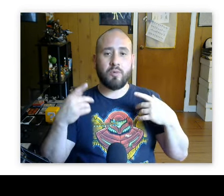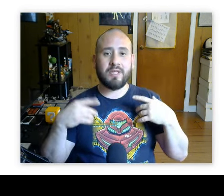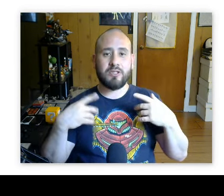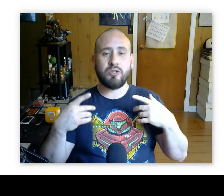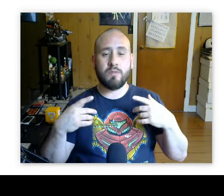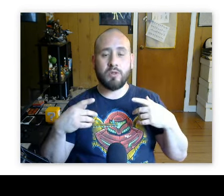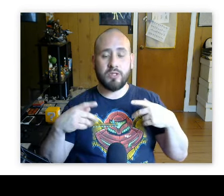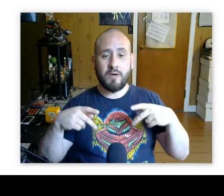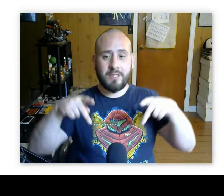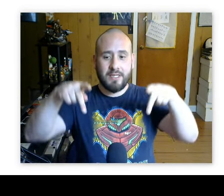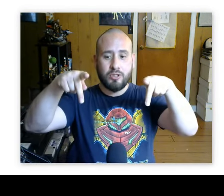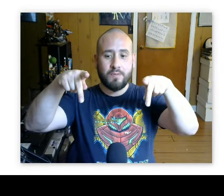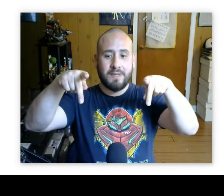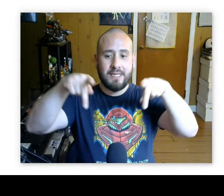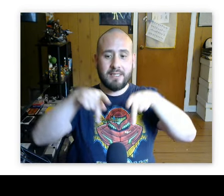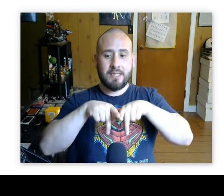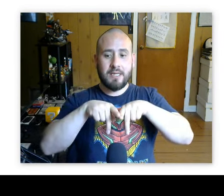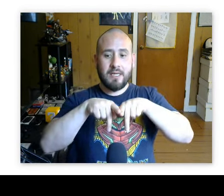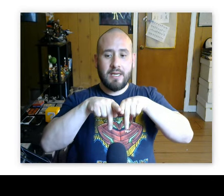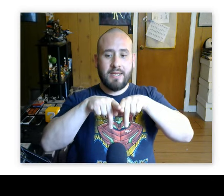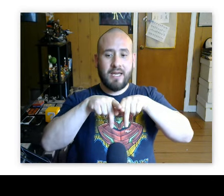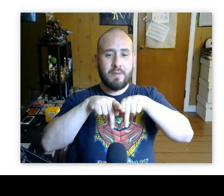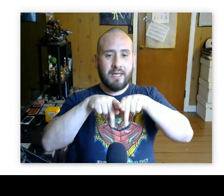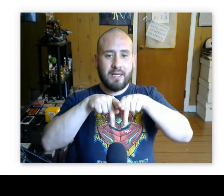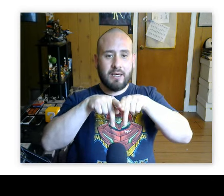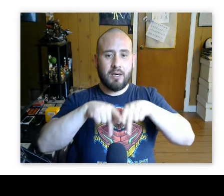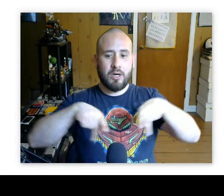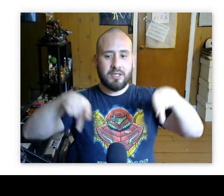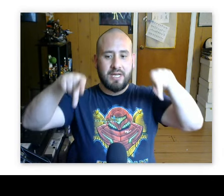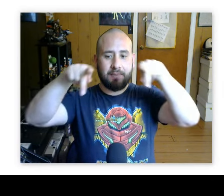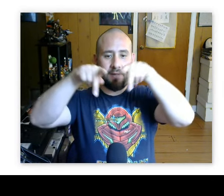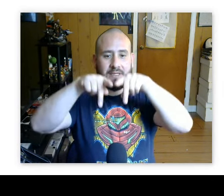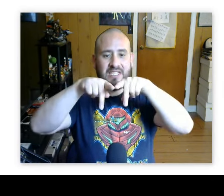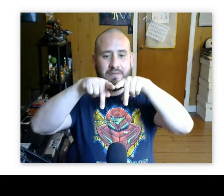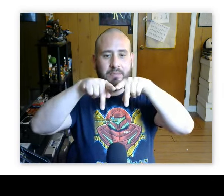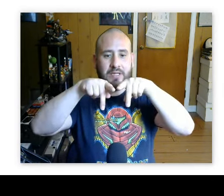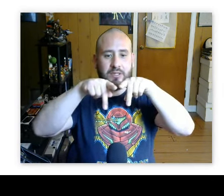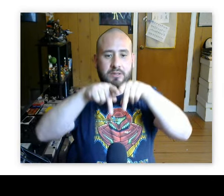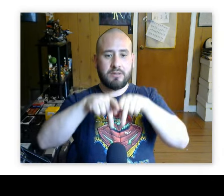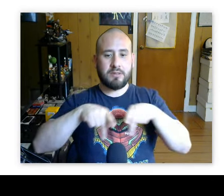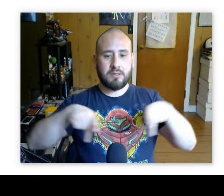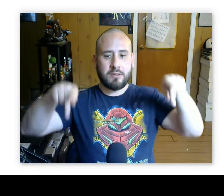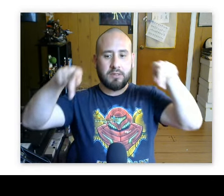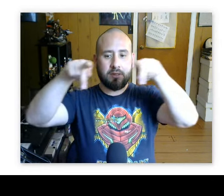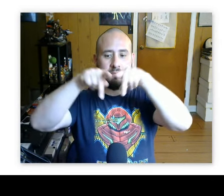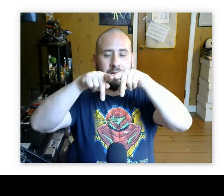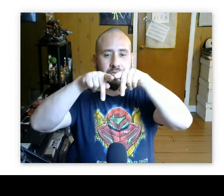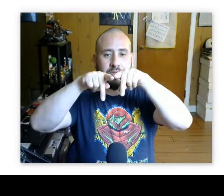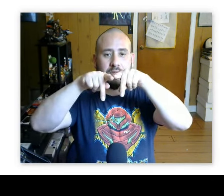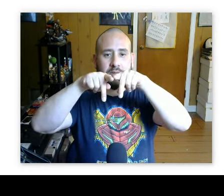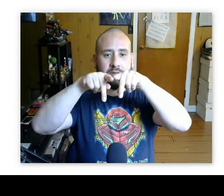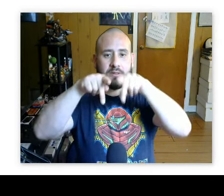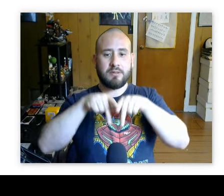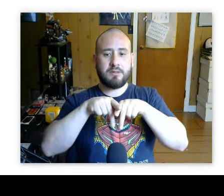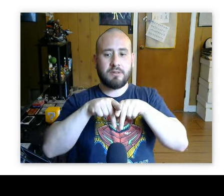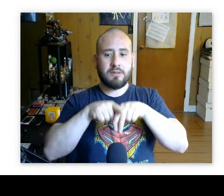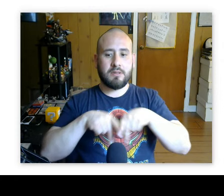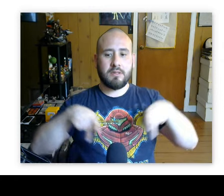but the one that's used most often is two peas, and they kind of make like a heart shape, like the shape of a pretzel. Pretzel.